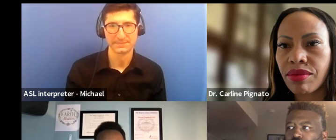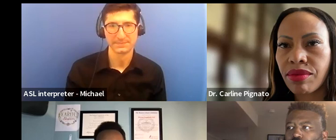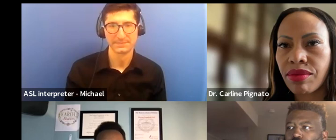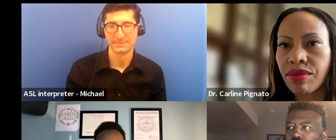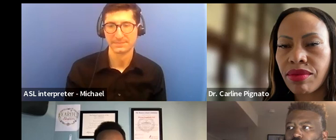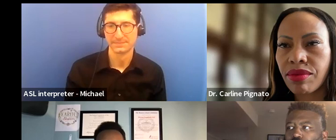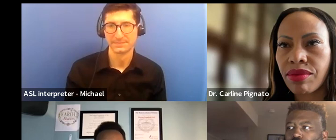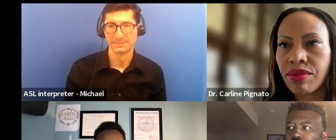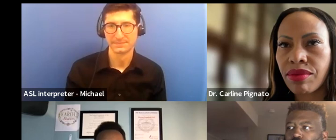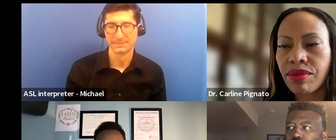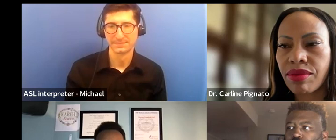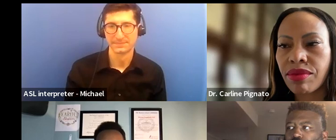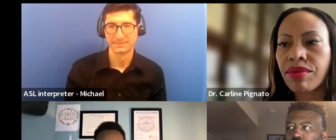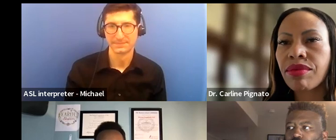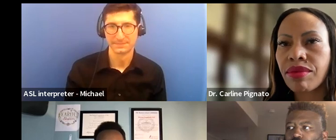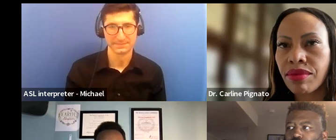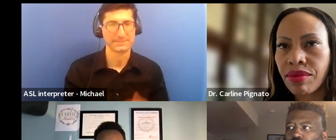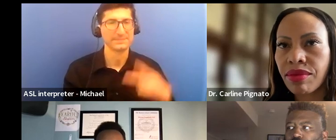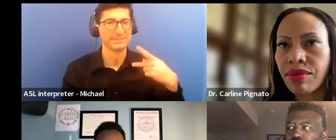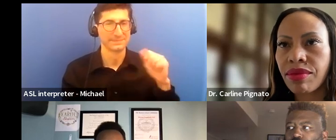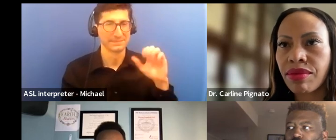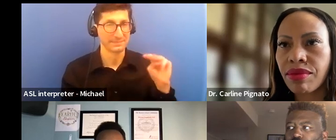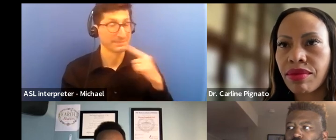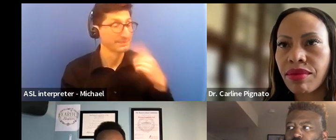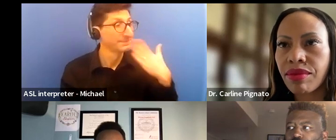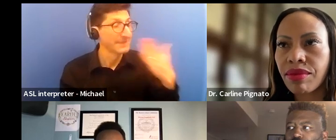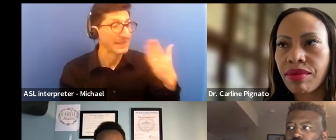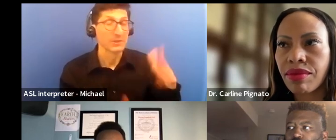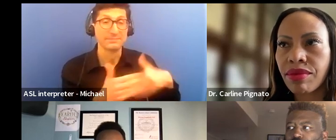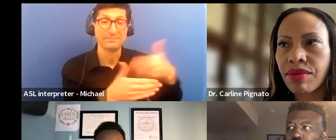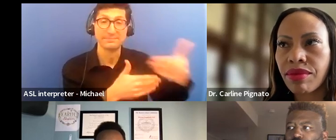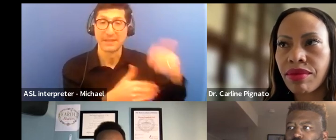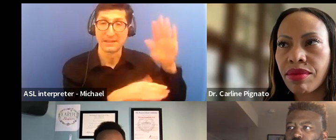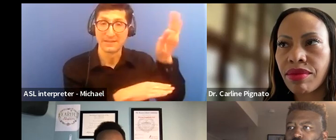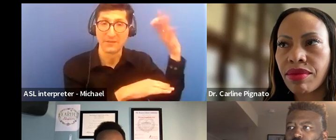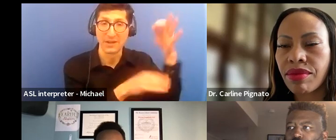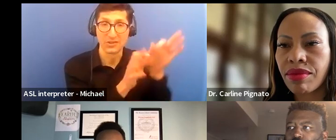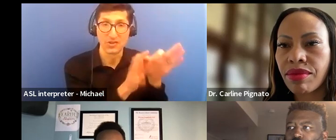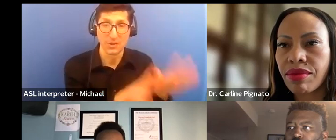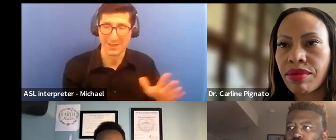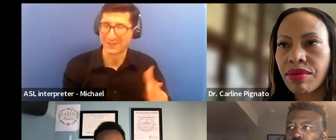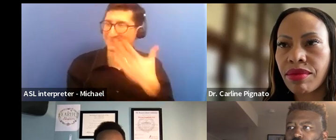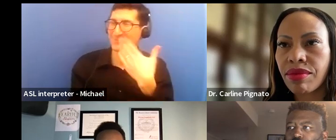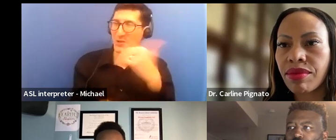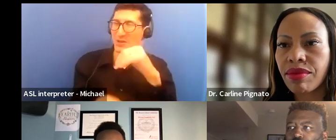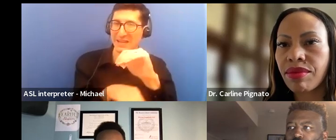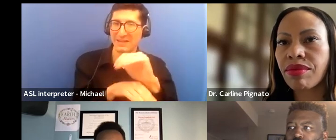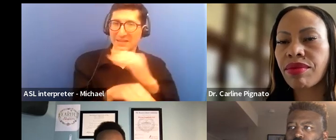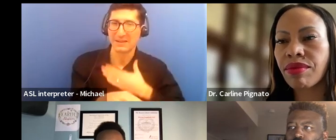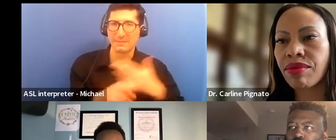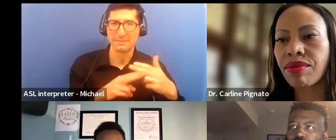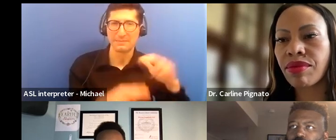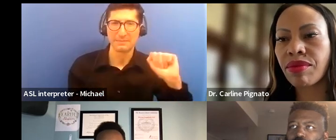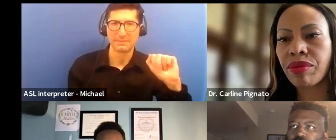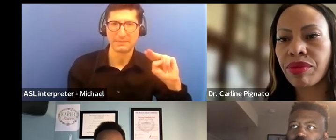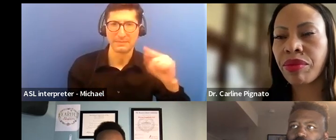dhageysan. Thank you. Thank you very much. And our French interpreter tonight. Good evening. My name is Angel. I'll